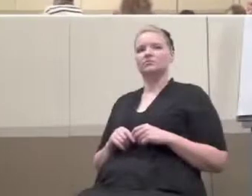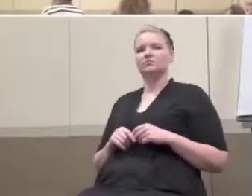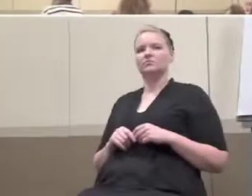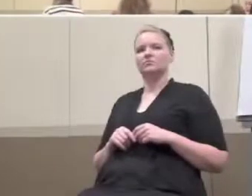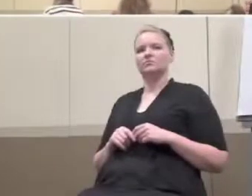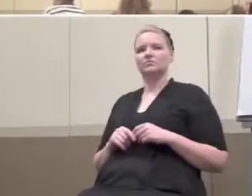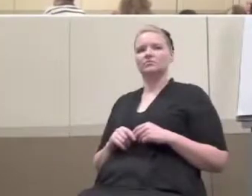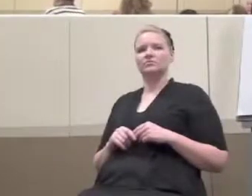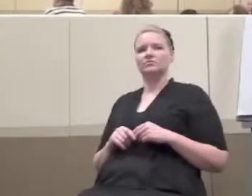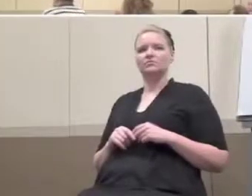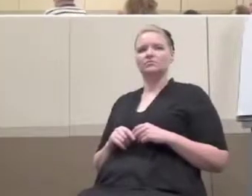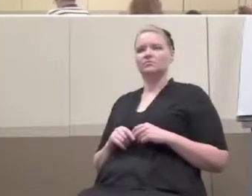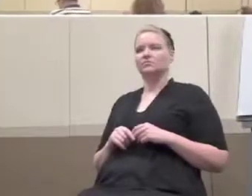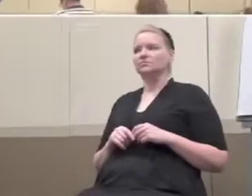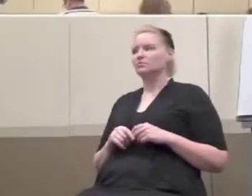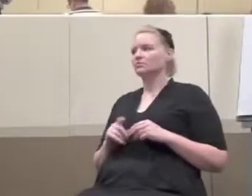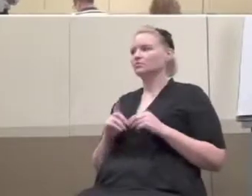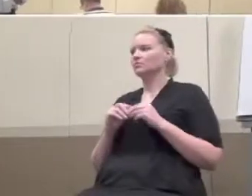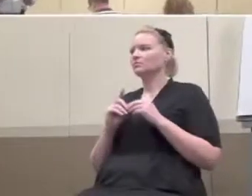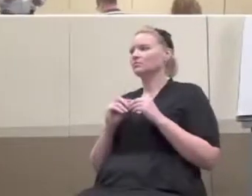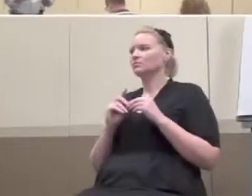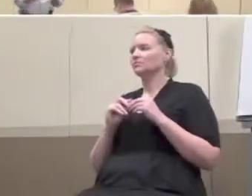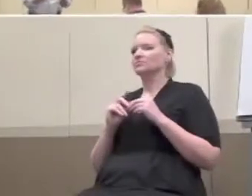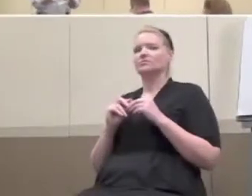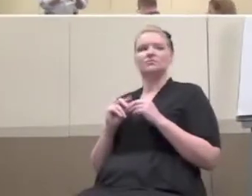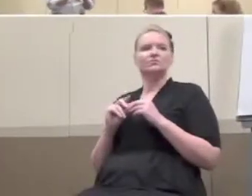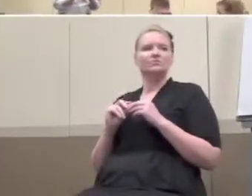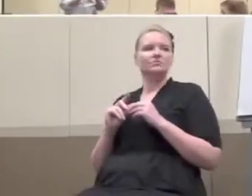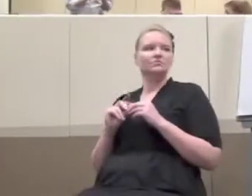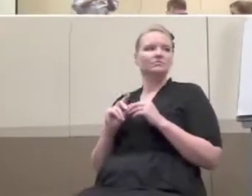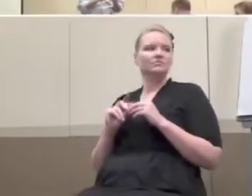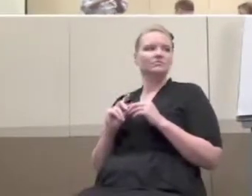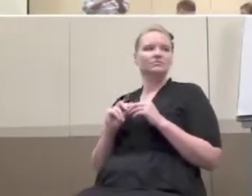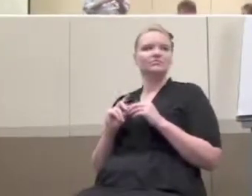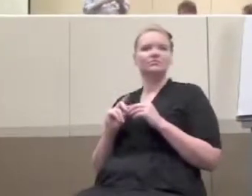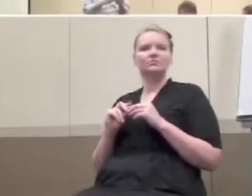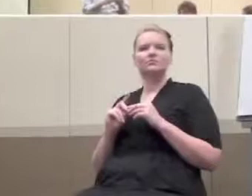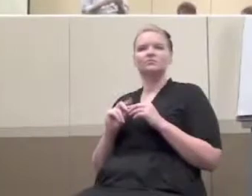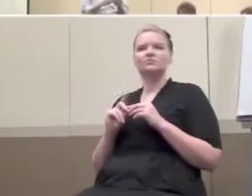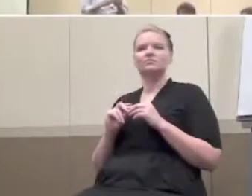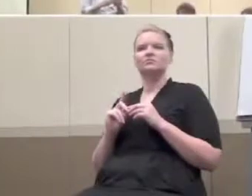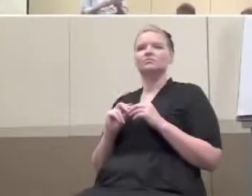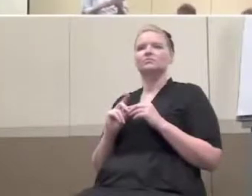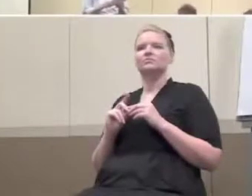1, 2, 3, 4. We could do it. I think we can.